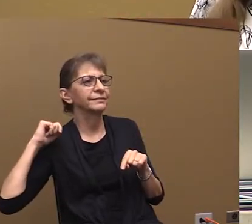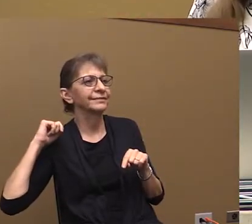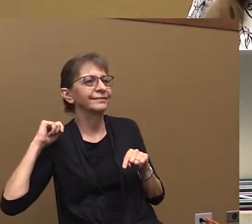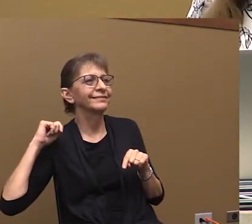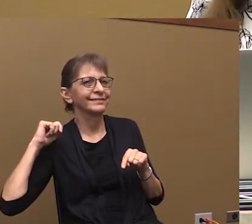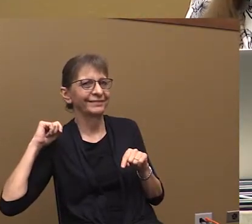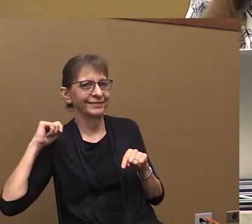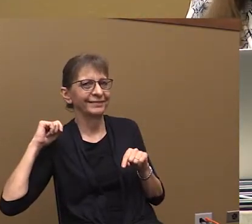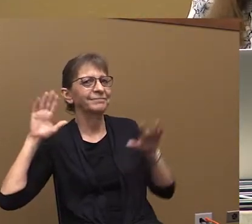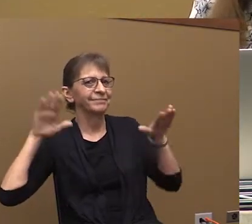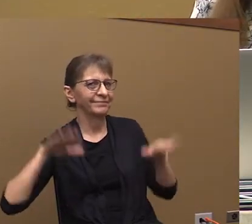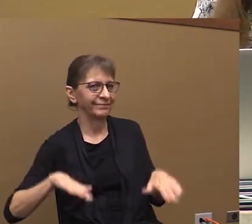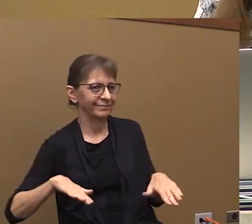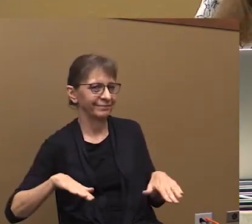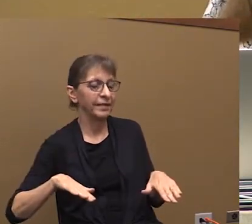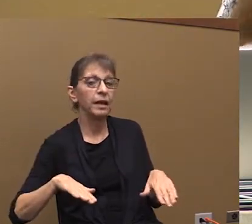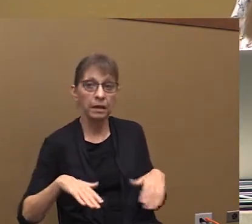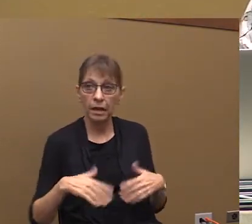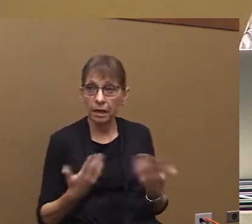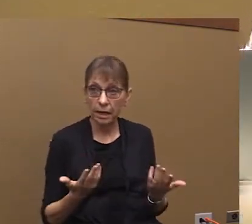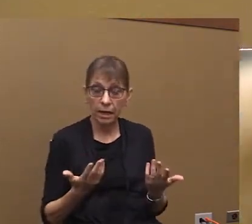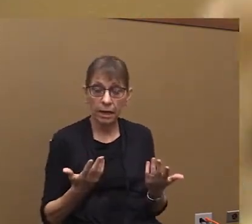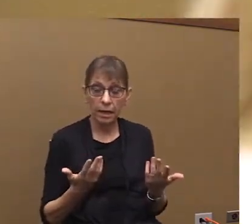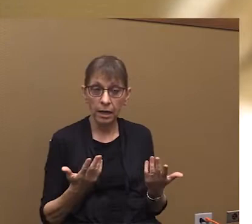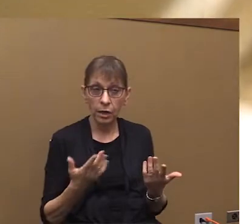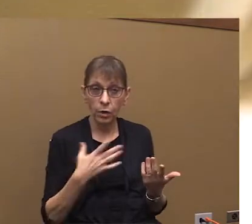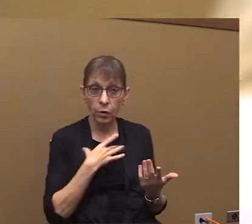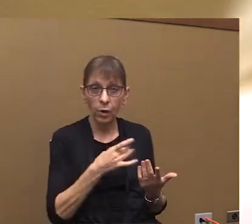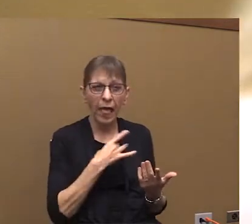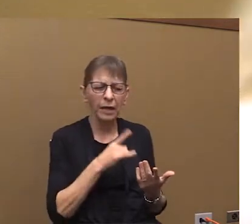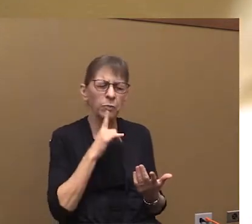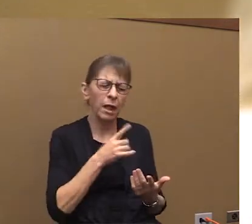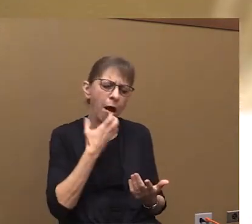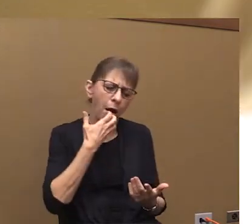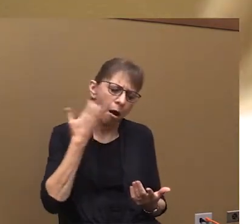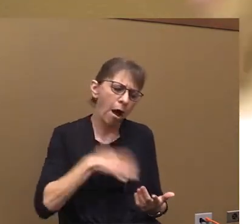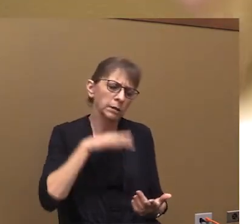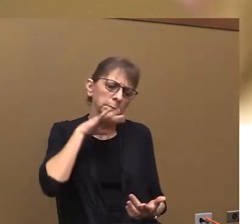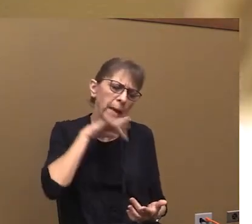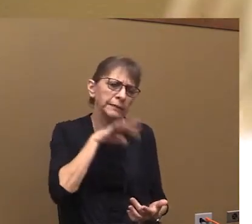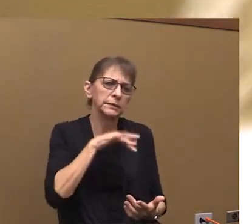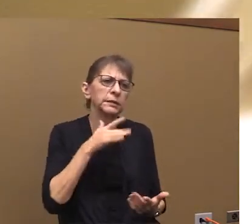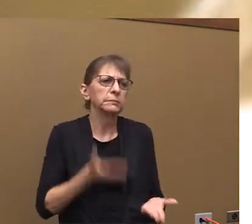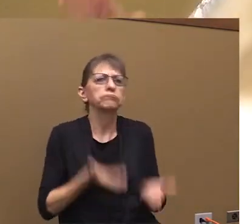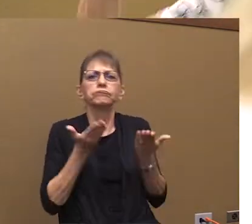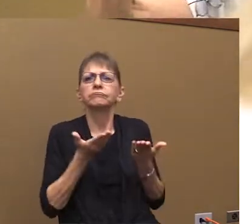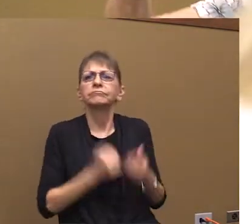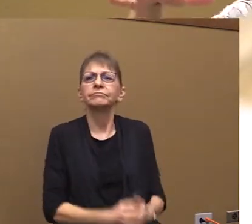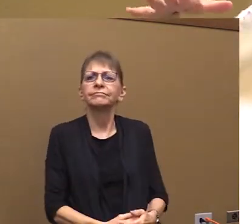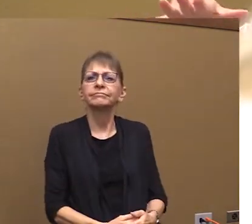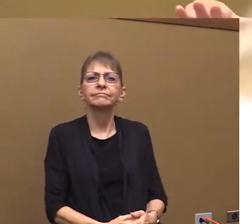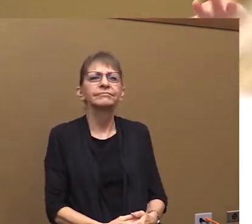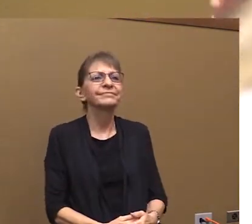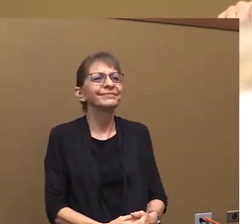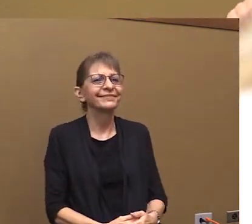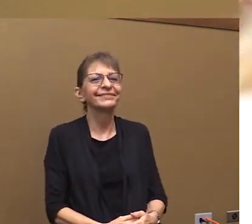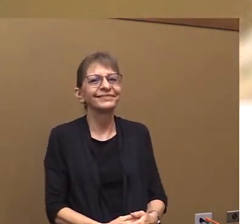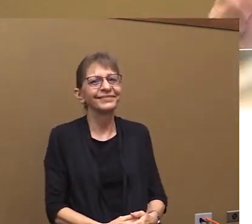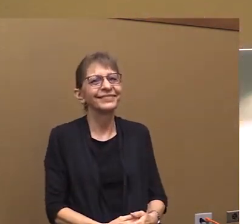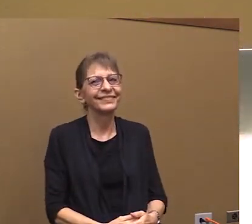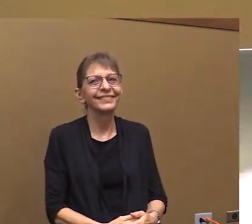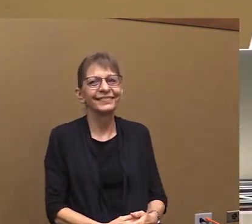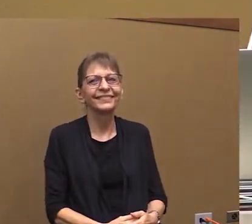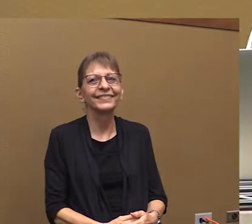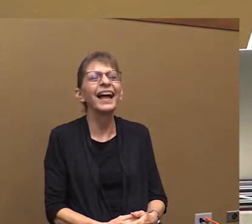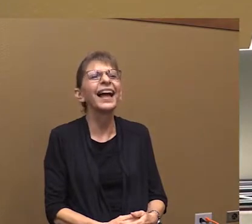like mild? I'm going to stand for mild. Okay, sit down.